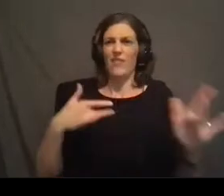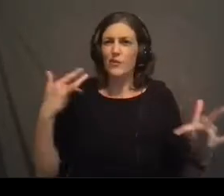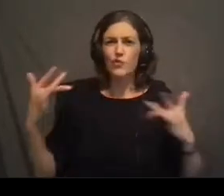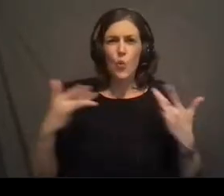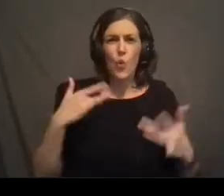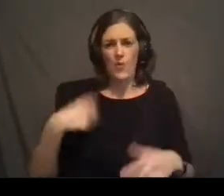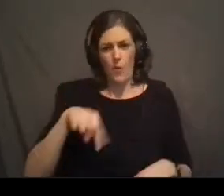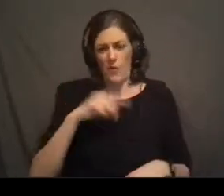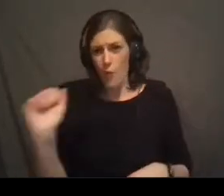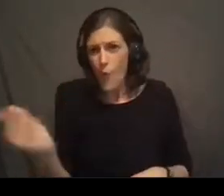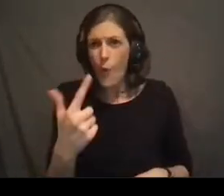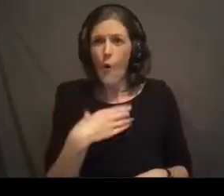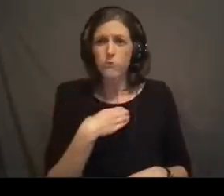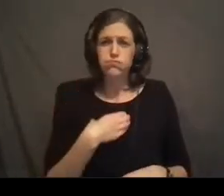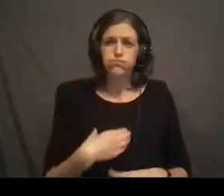we all long for